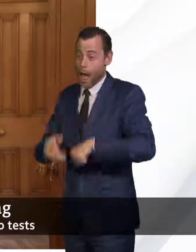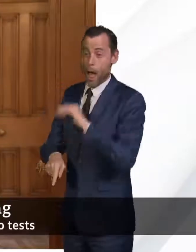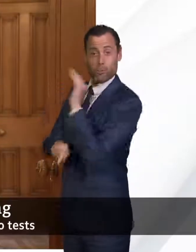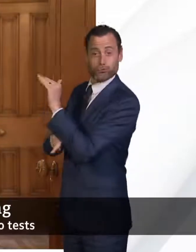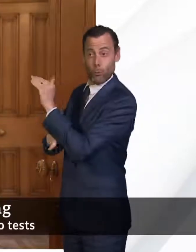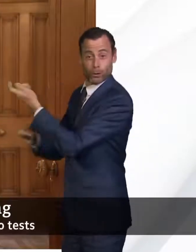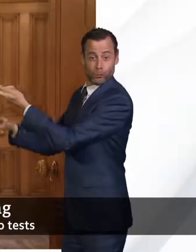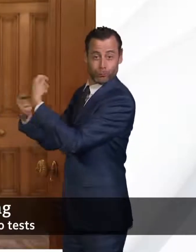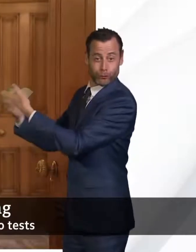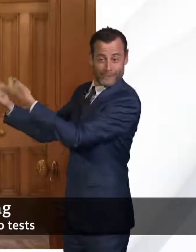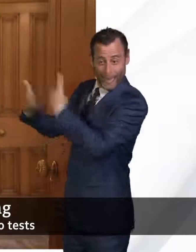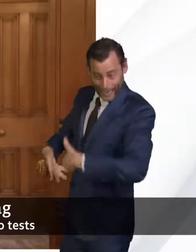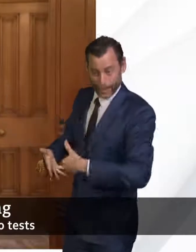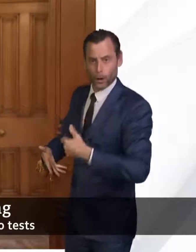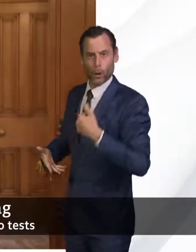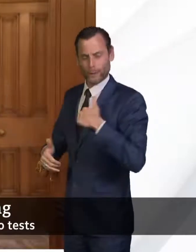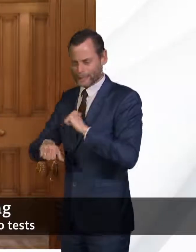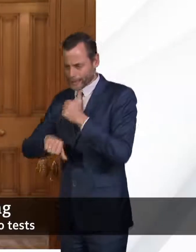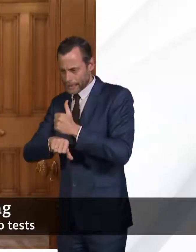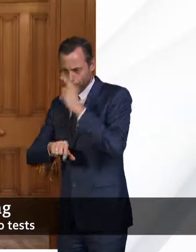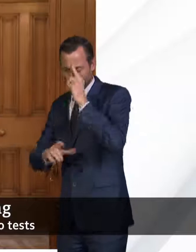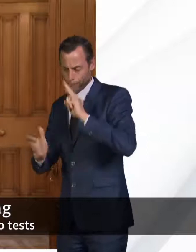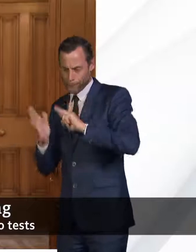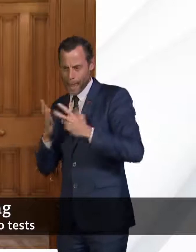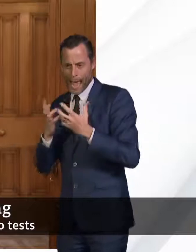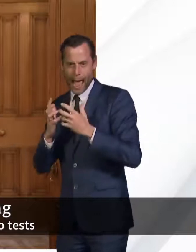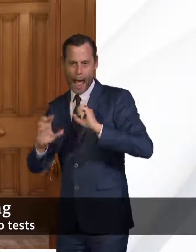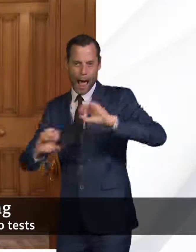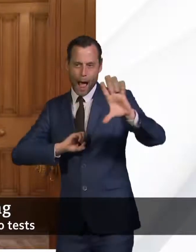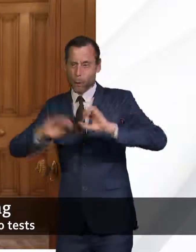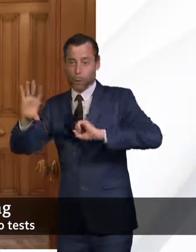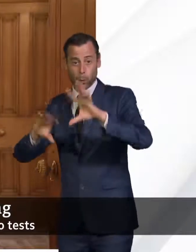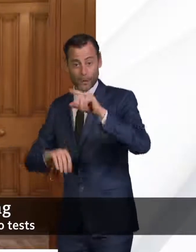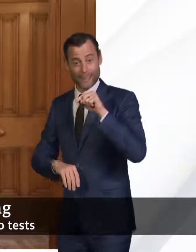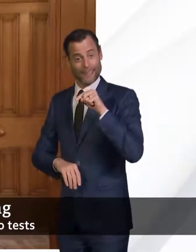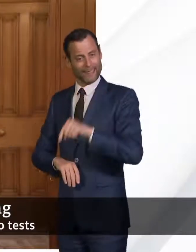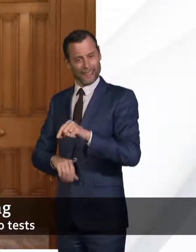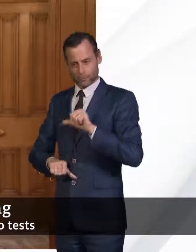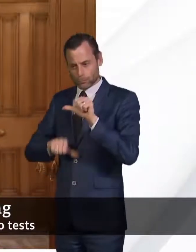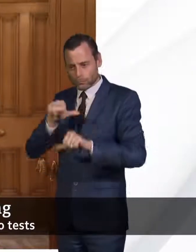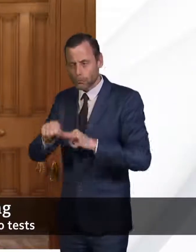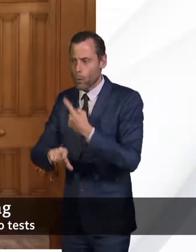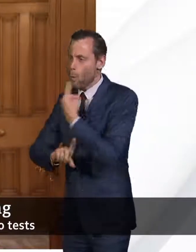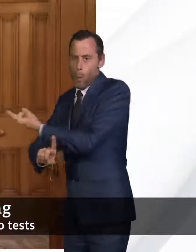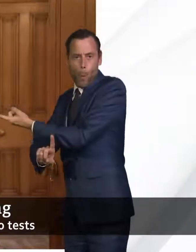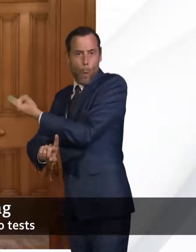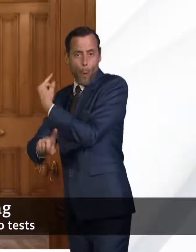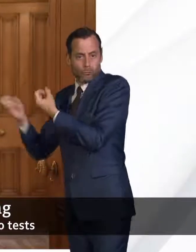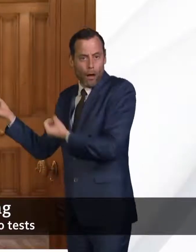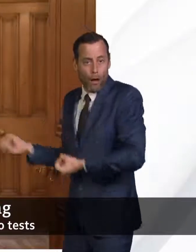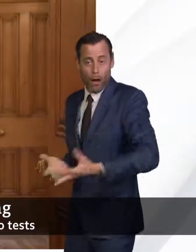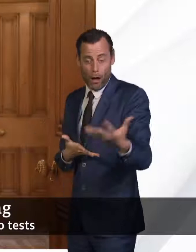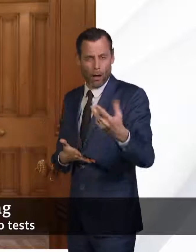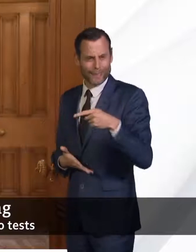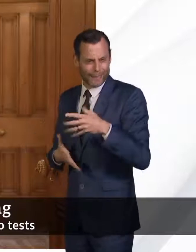then distributing it. That system is getting stronger all of the time, but it is a mammoth effort